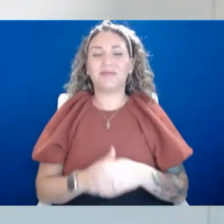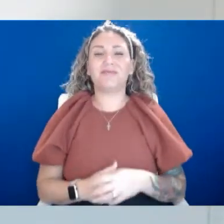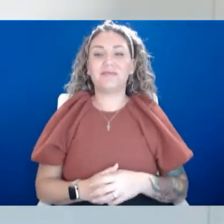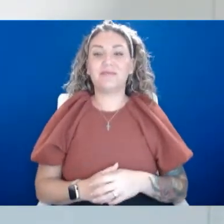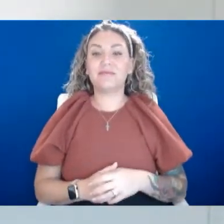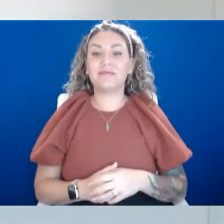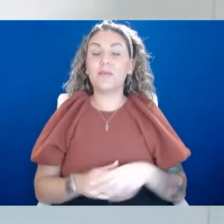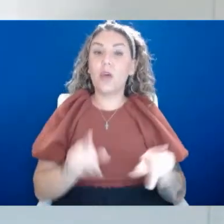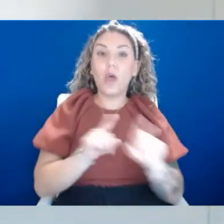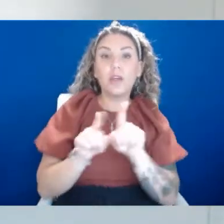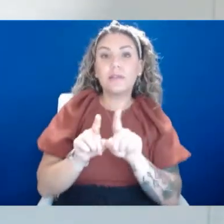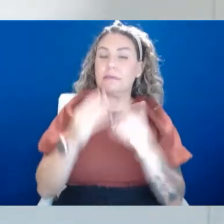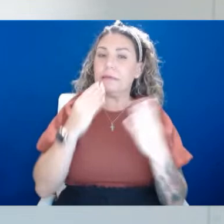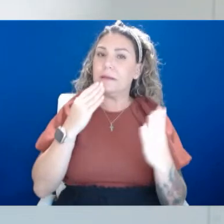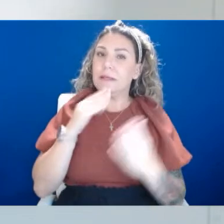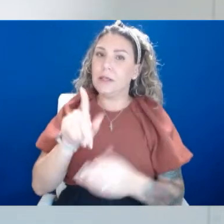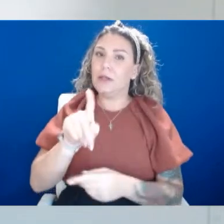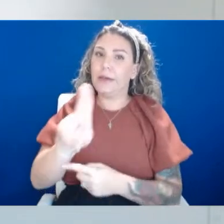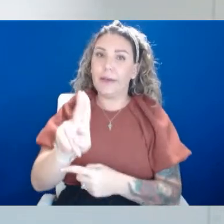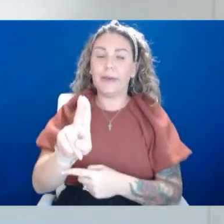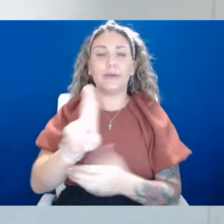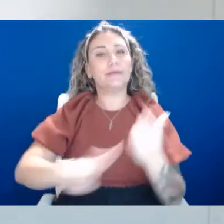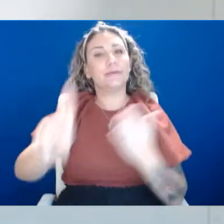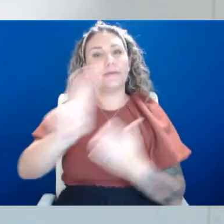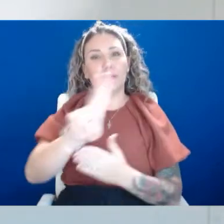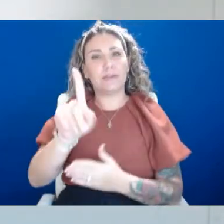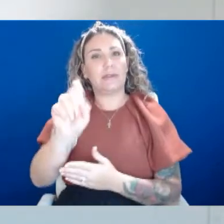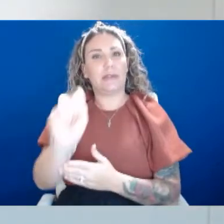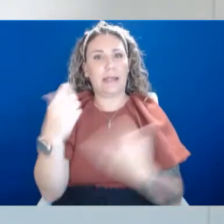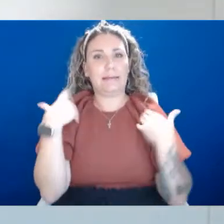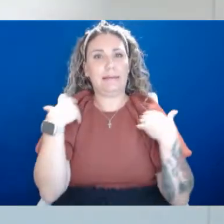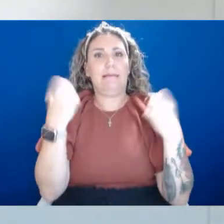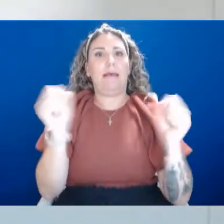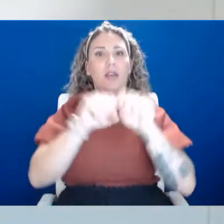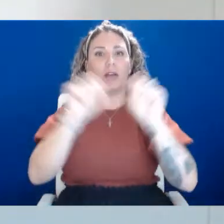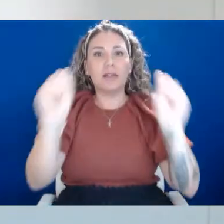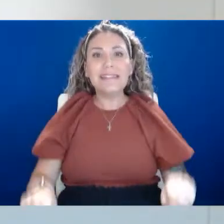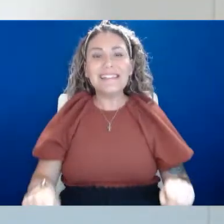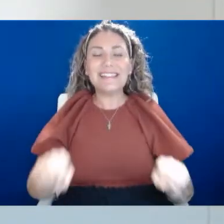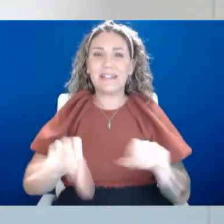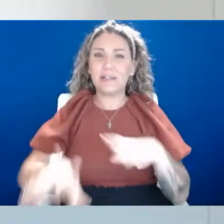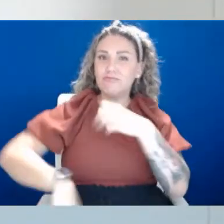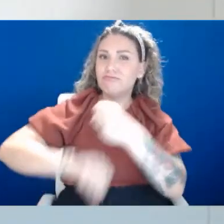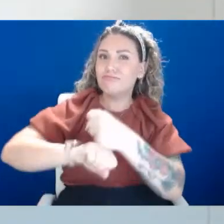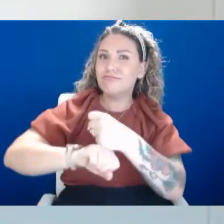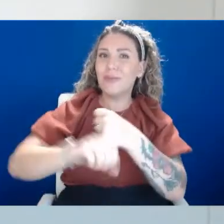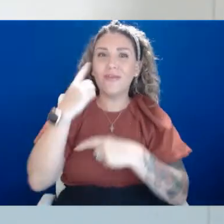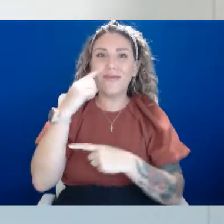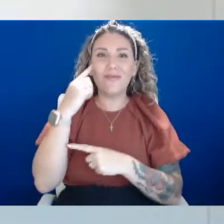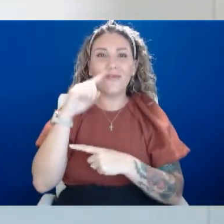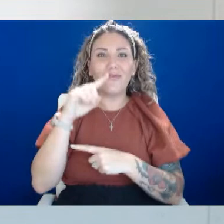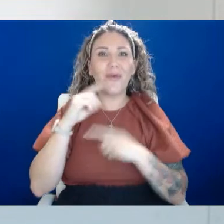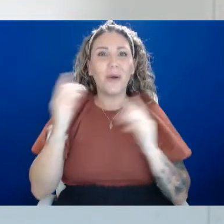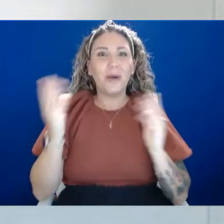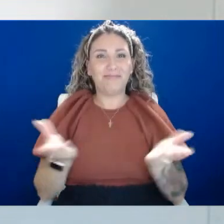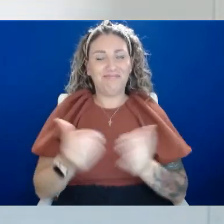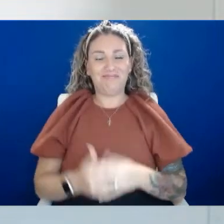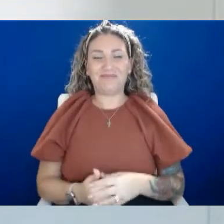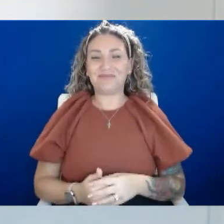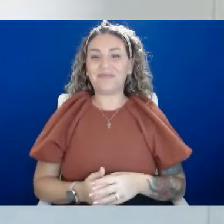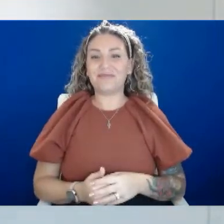to KU for the University of Kansas Health System for jumping on board as a, one of the sponsors. But yeah,